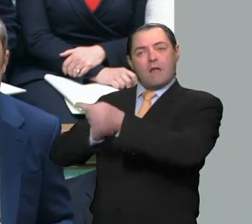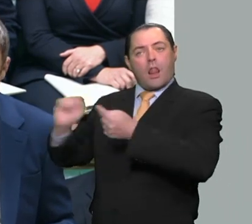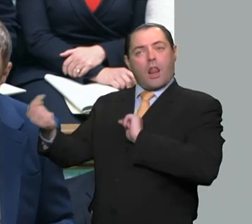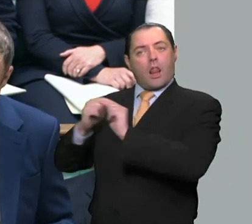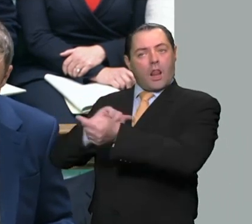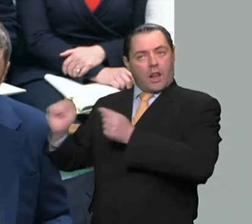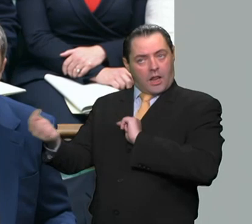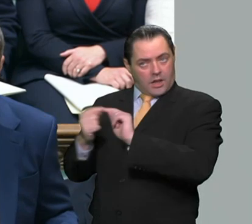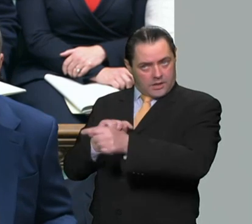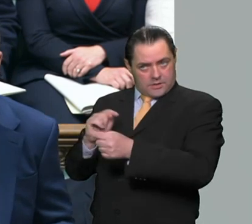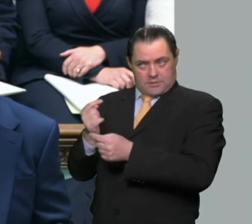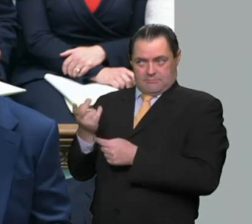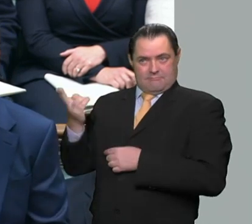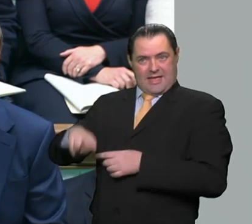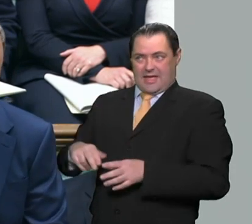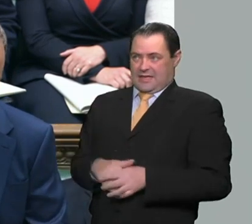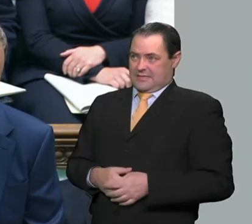US.